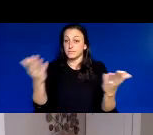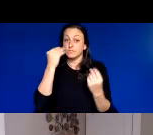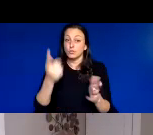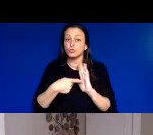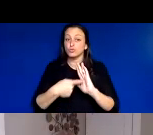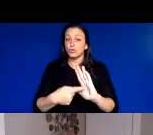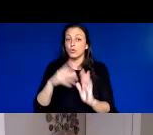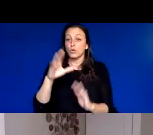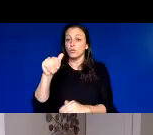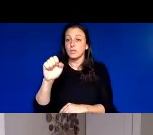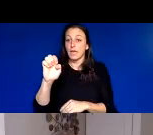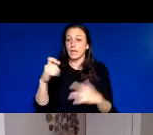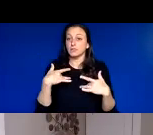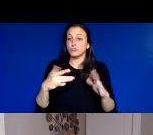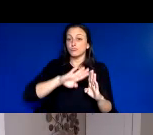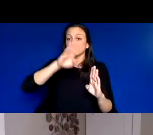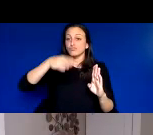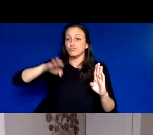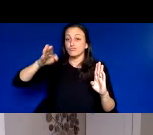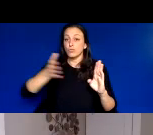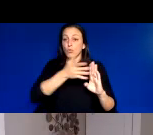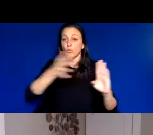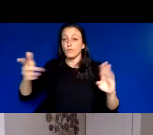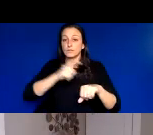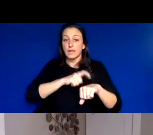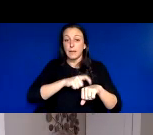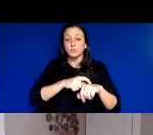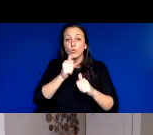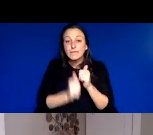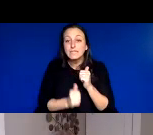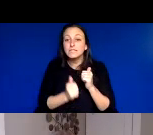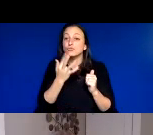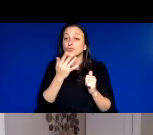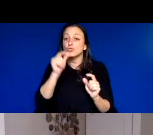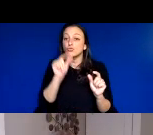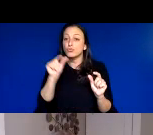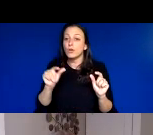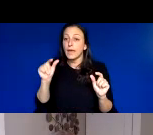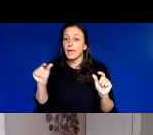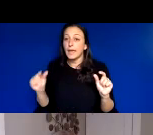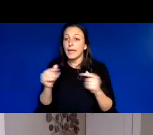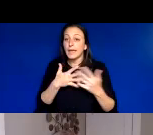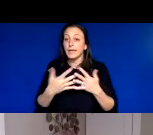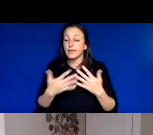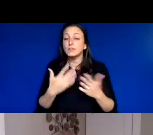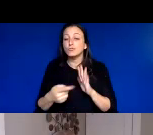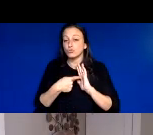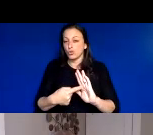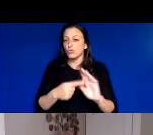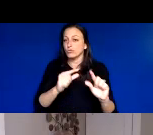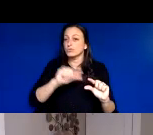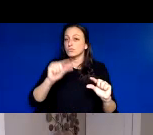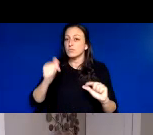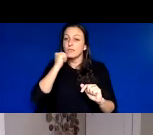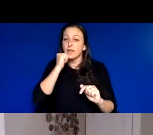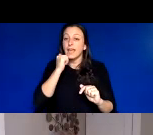over time. So each of those gray vertical bars represents daily case rates. And then the red line is showing you our overall 7-day